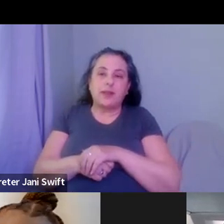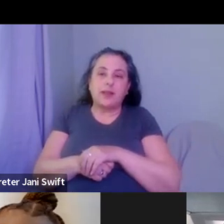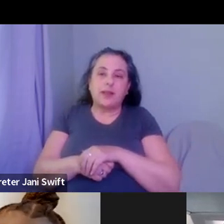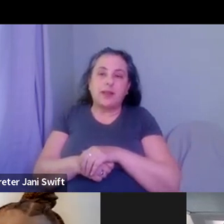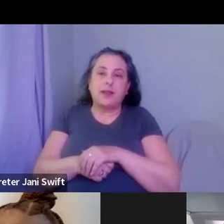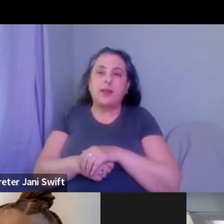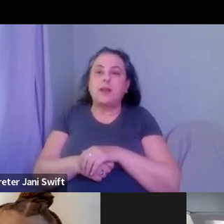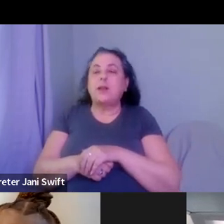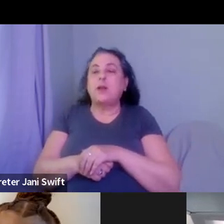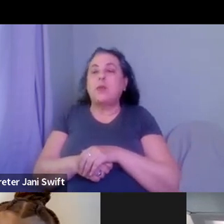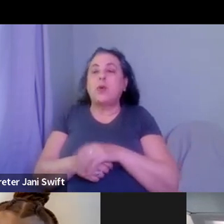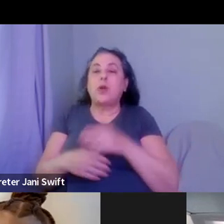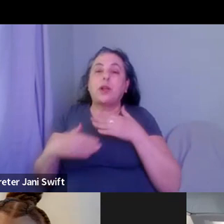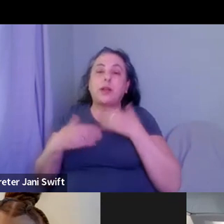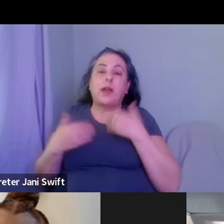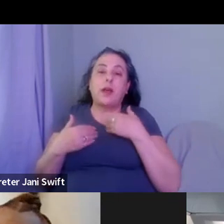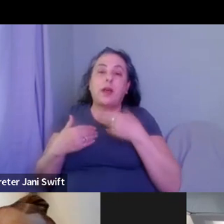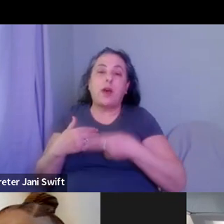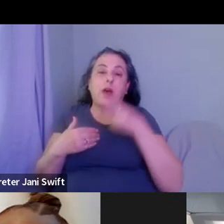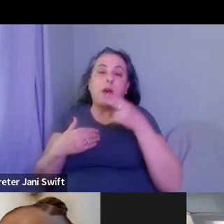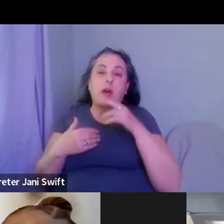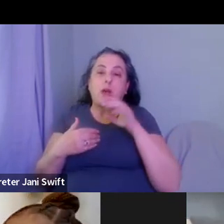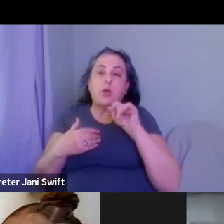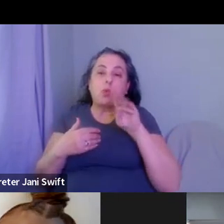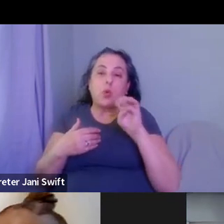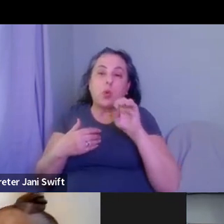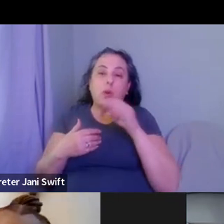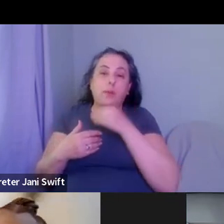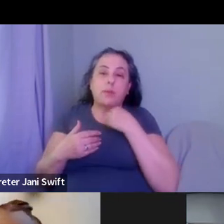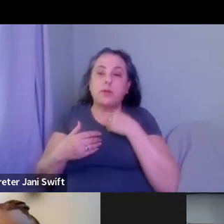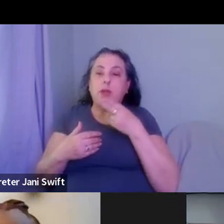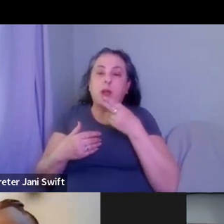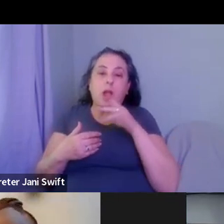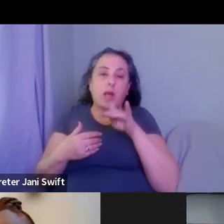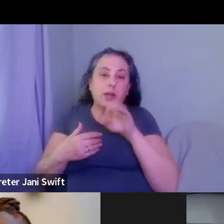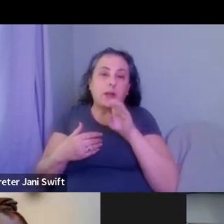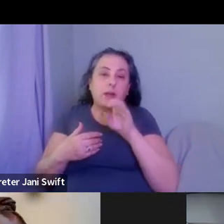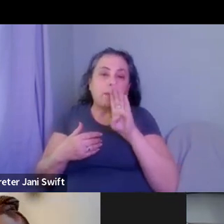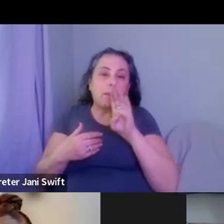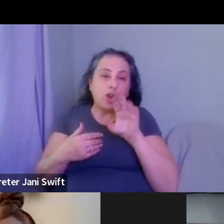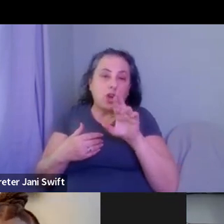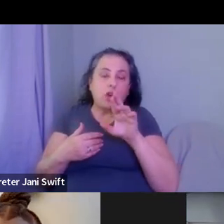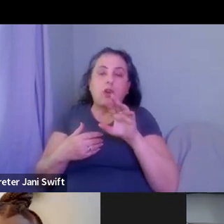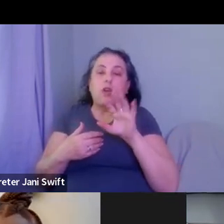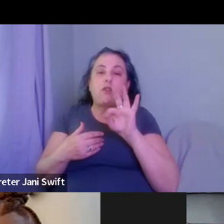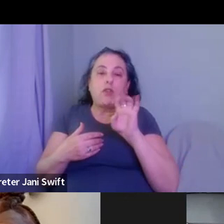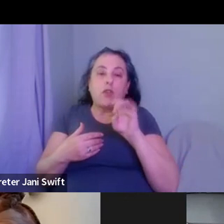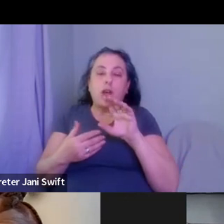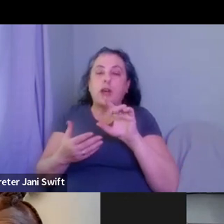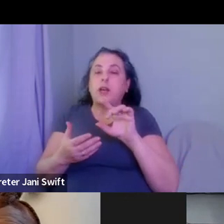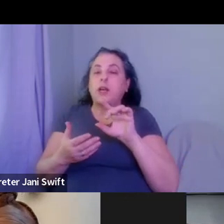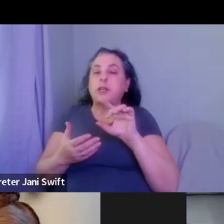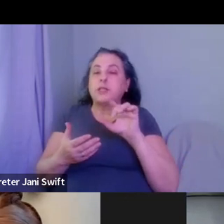High Road members here in Chicago, like Honey Butter Fried Chicken, like Sugar